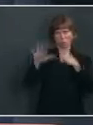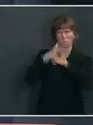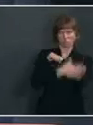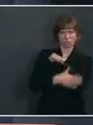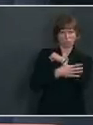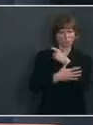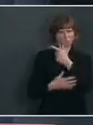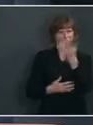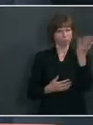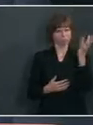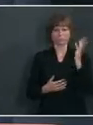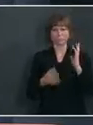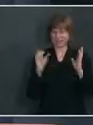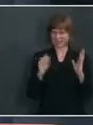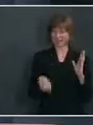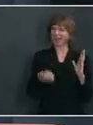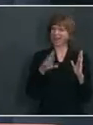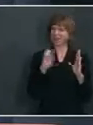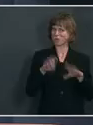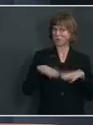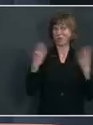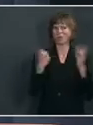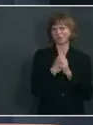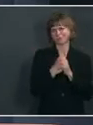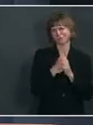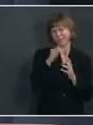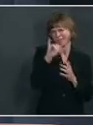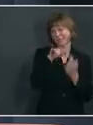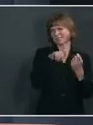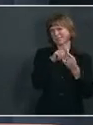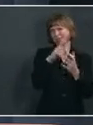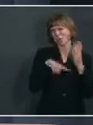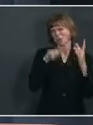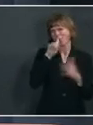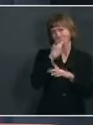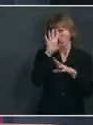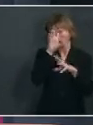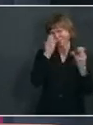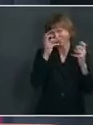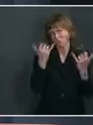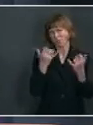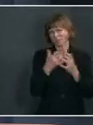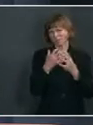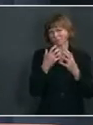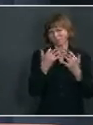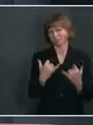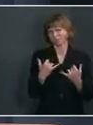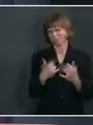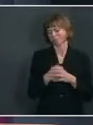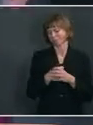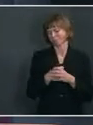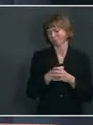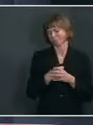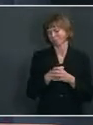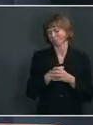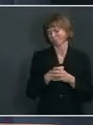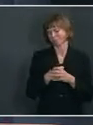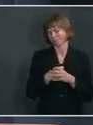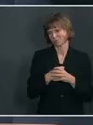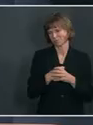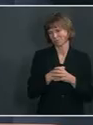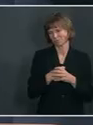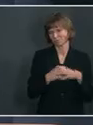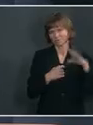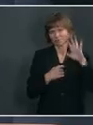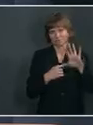be able to reopen. And that's exactly what the president wants to happen. Thank you, Jen. Thank you. Oh, OK, we're good. She was